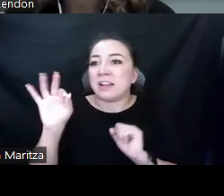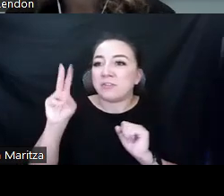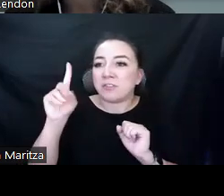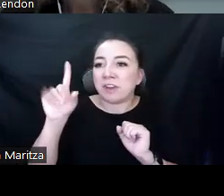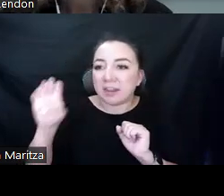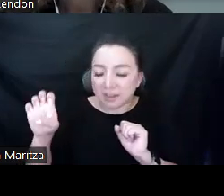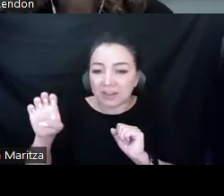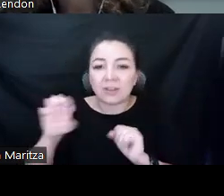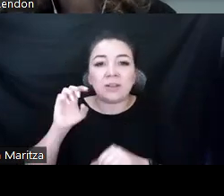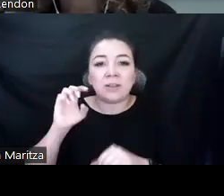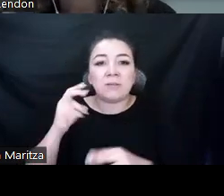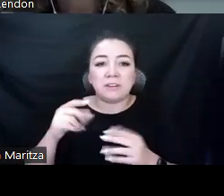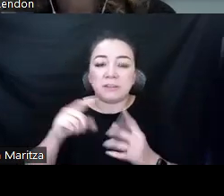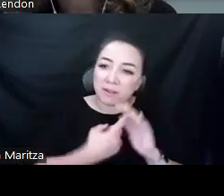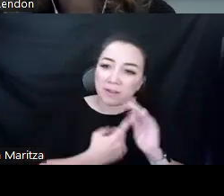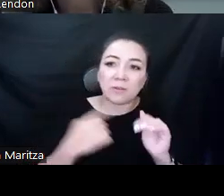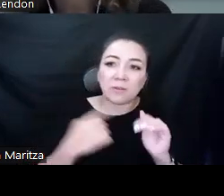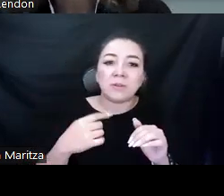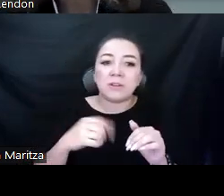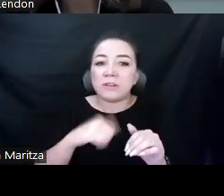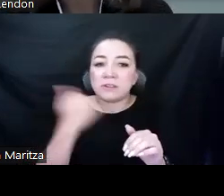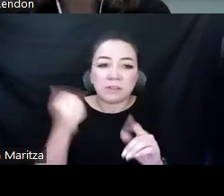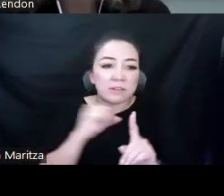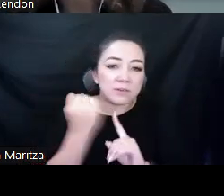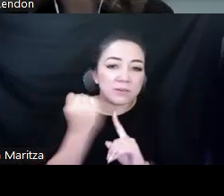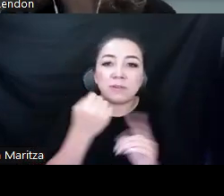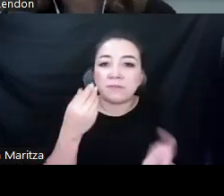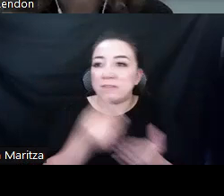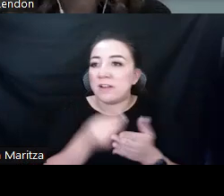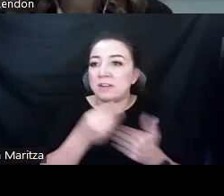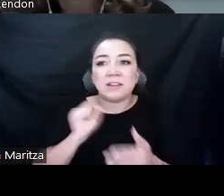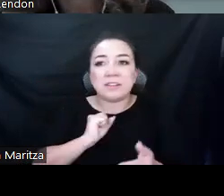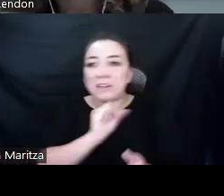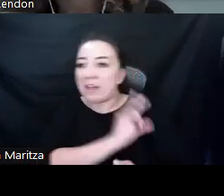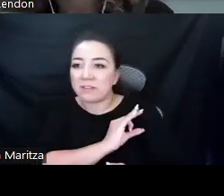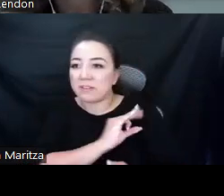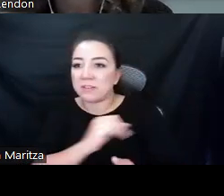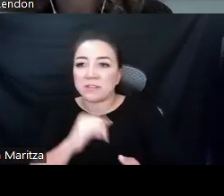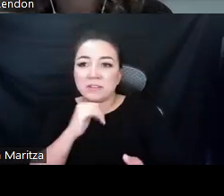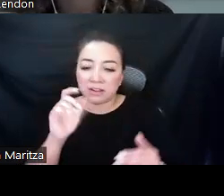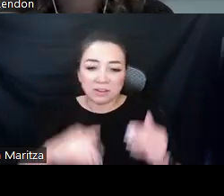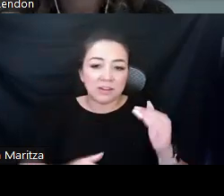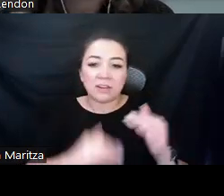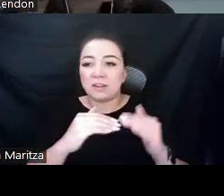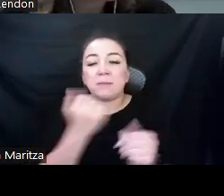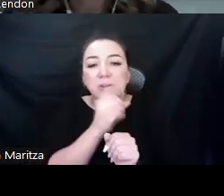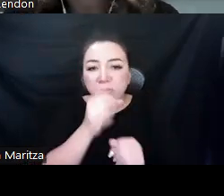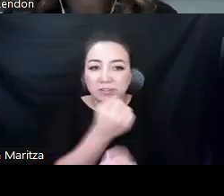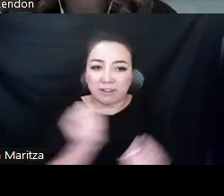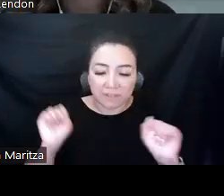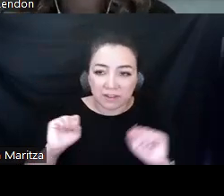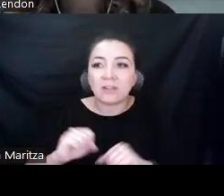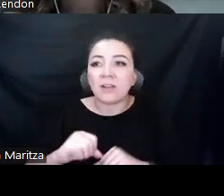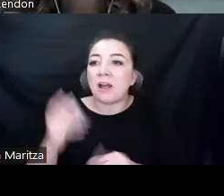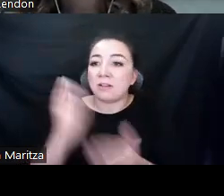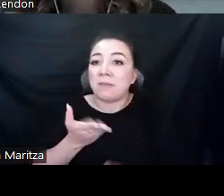the beginning, you know, we're in another situation where funding and staffing are just not anywhere near what they need to be to ensure safety. So I'll